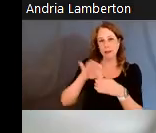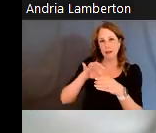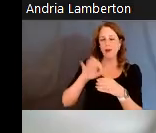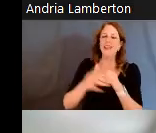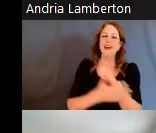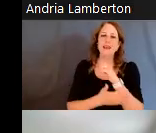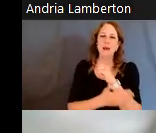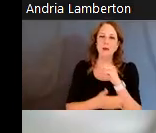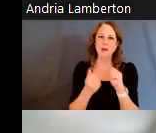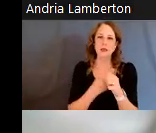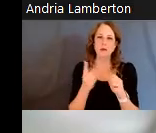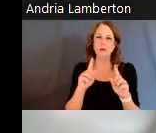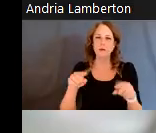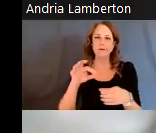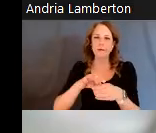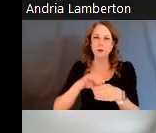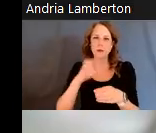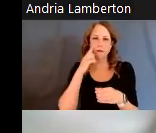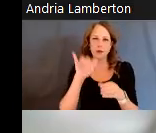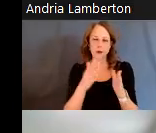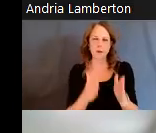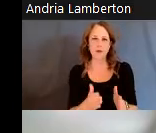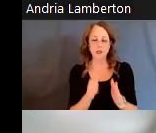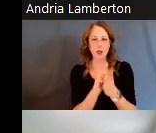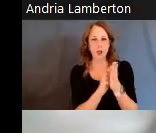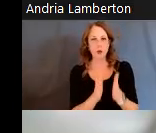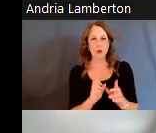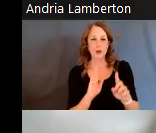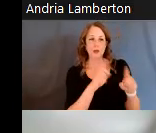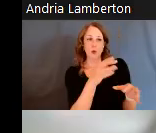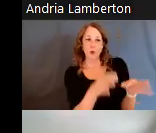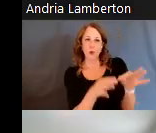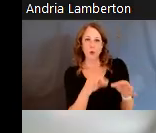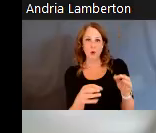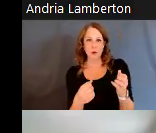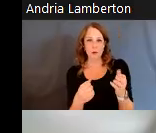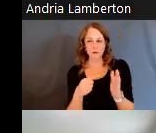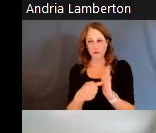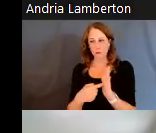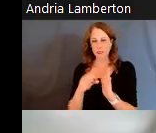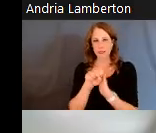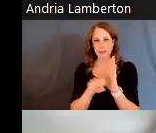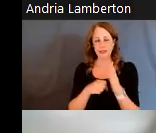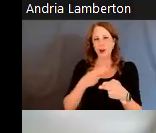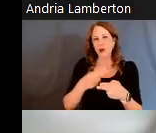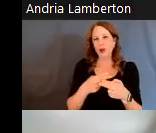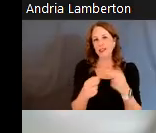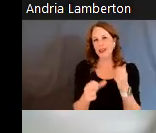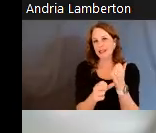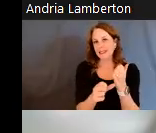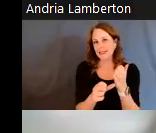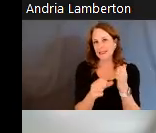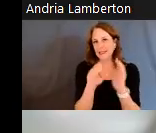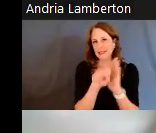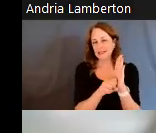that person. The lawyers who go to court on behalf of the state are called assistant state's attorneys. And